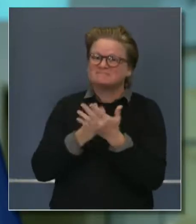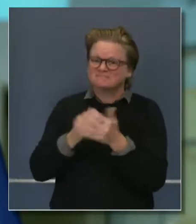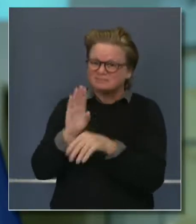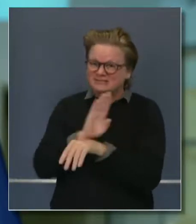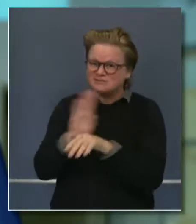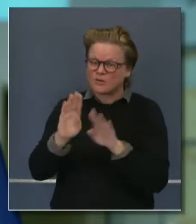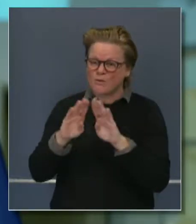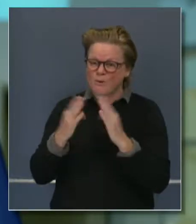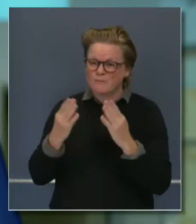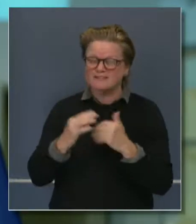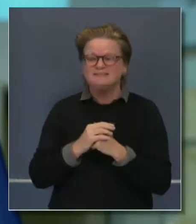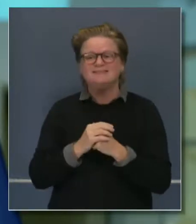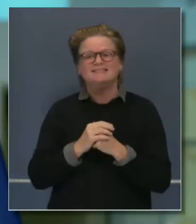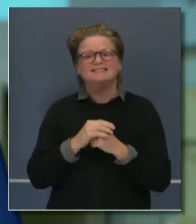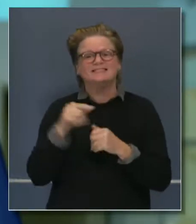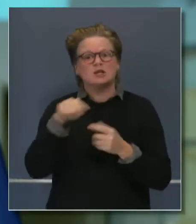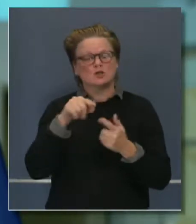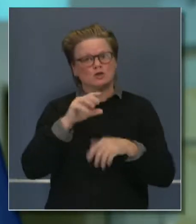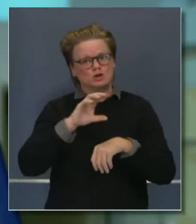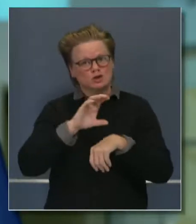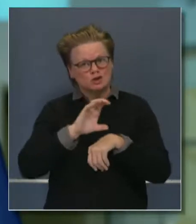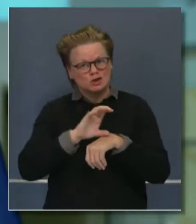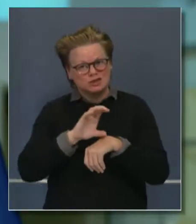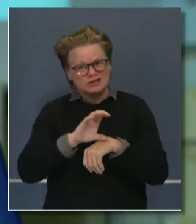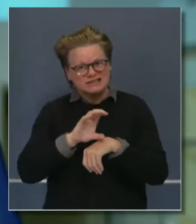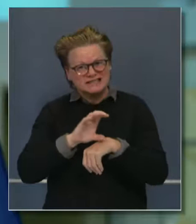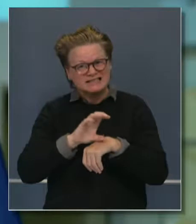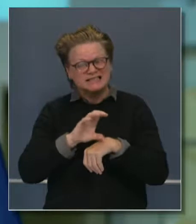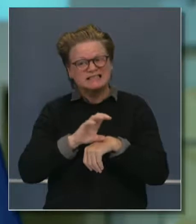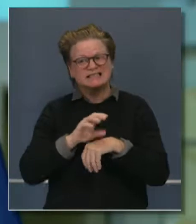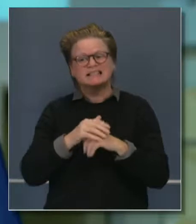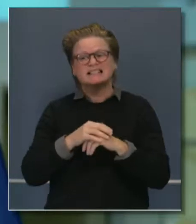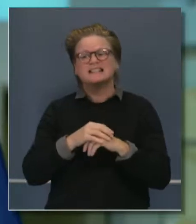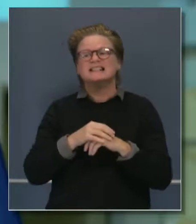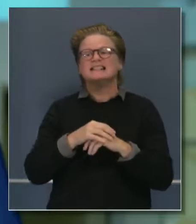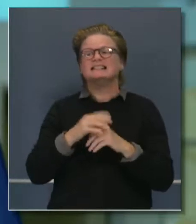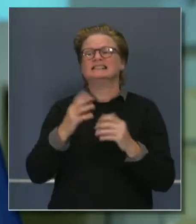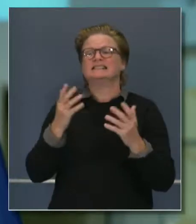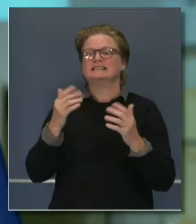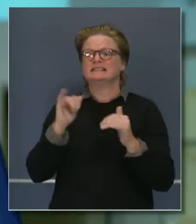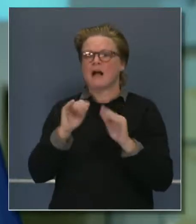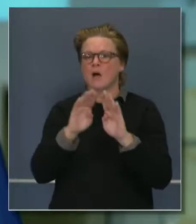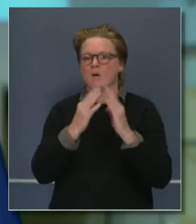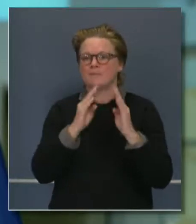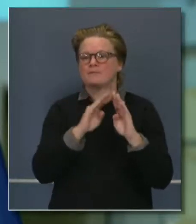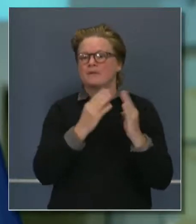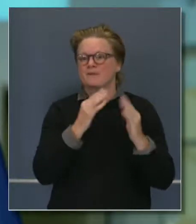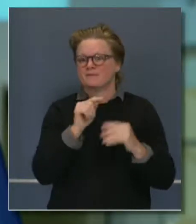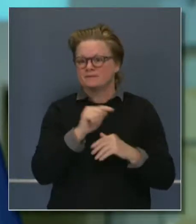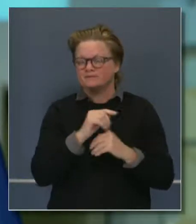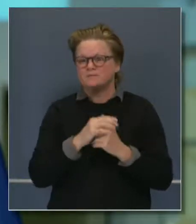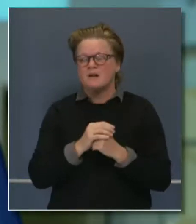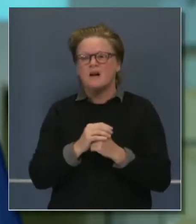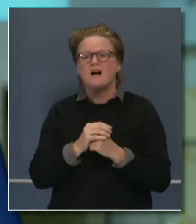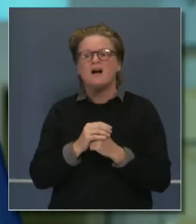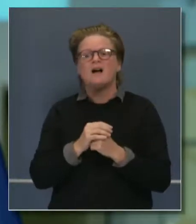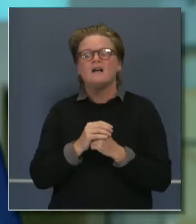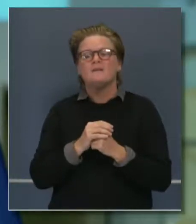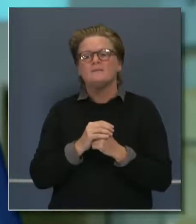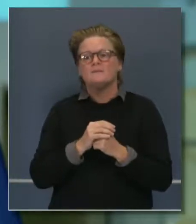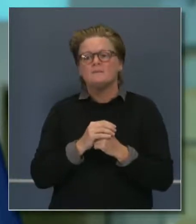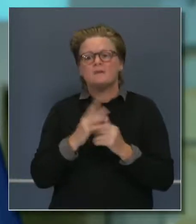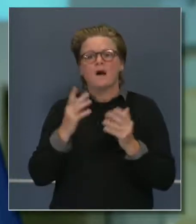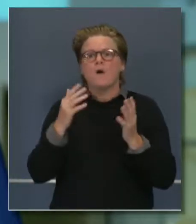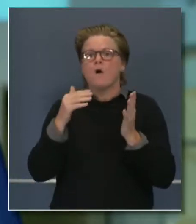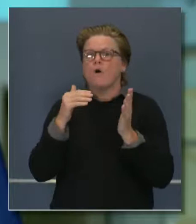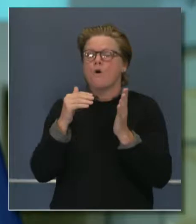others list a number of different sort of venues. But one of the consistent, I would say, of almost each county